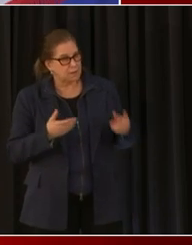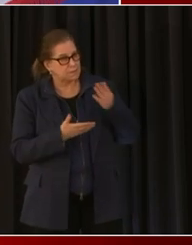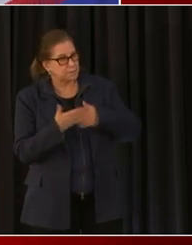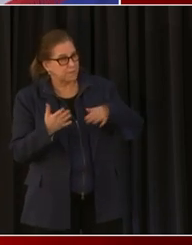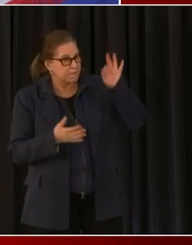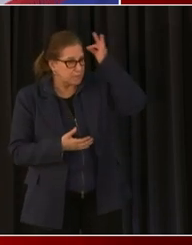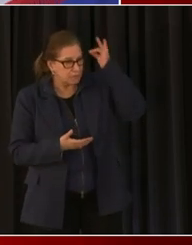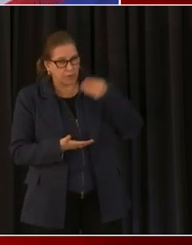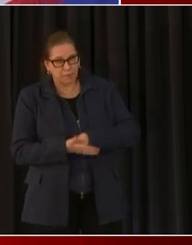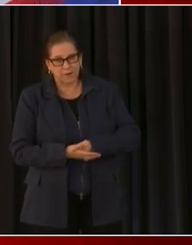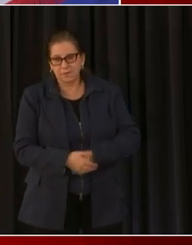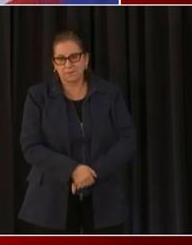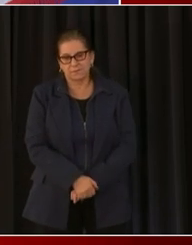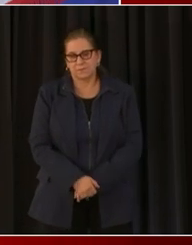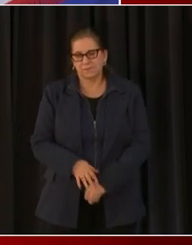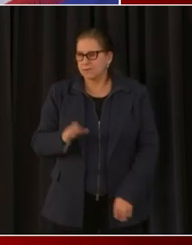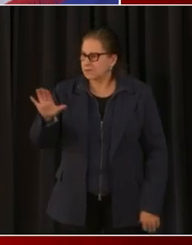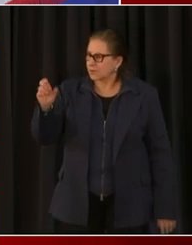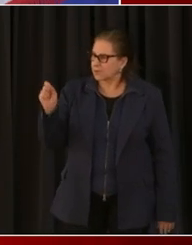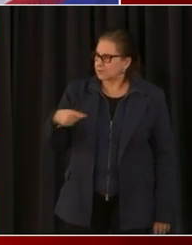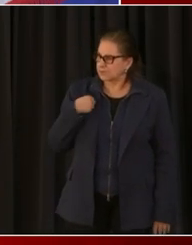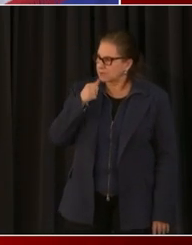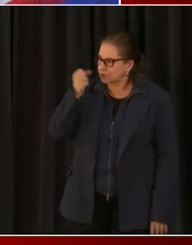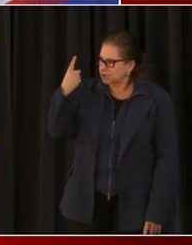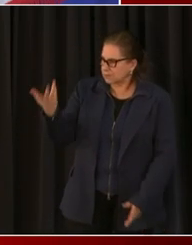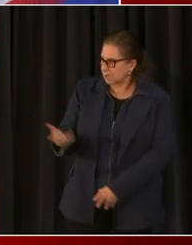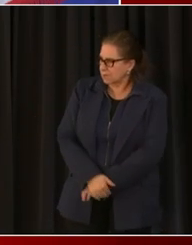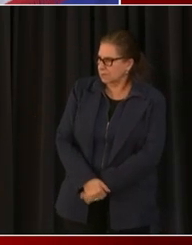funds. I'm not sure I follow your question.